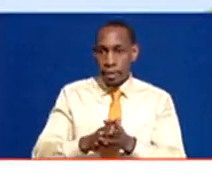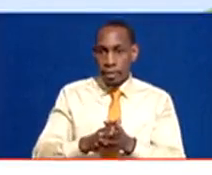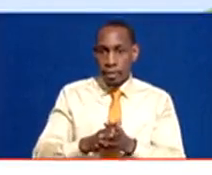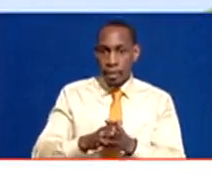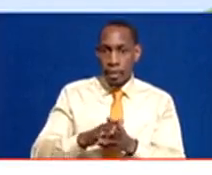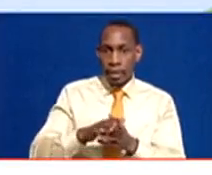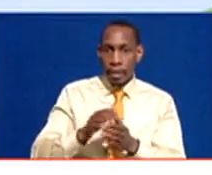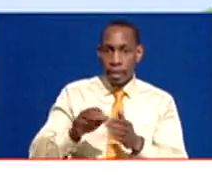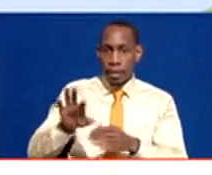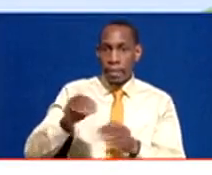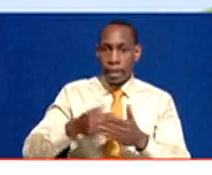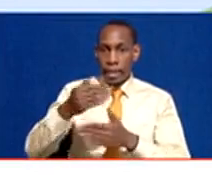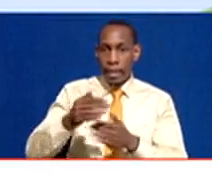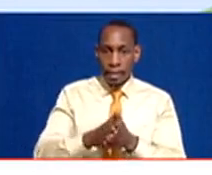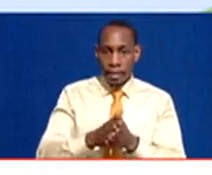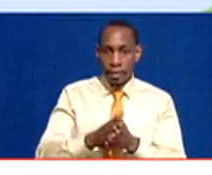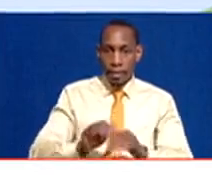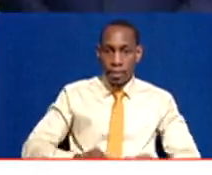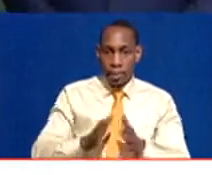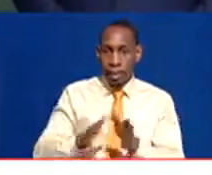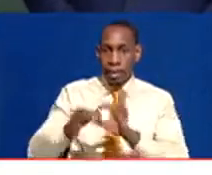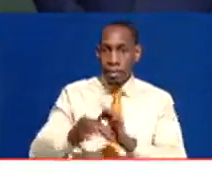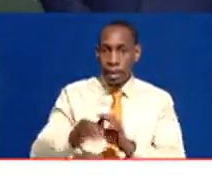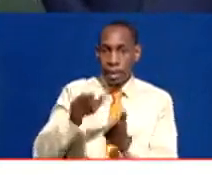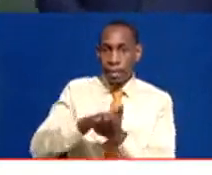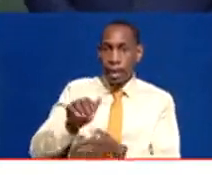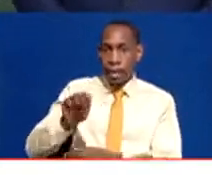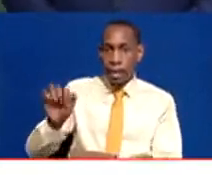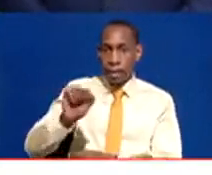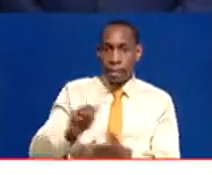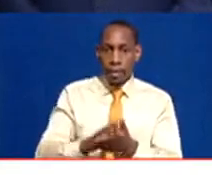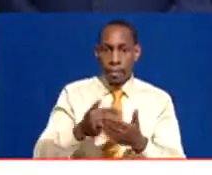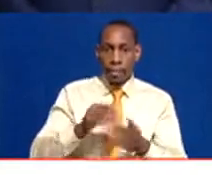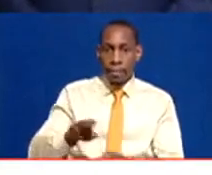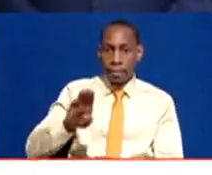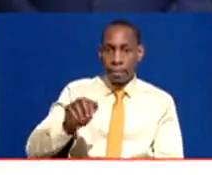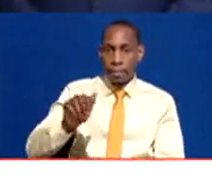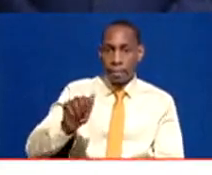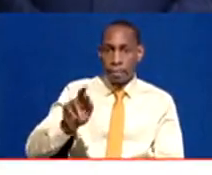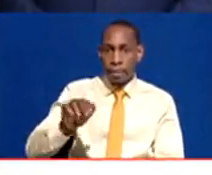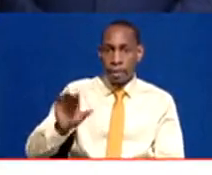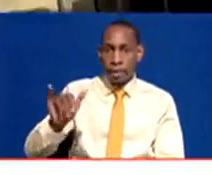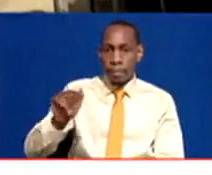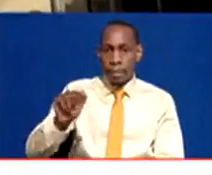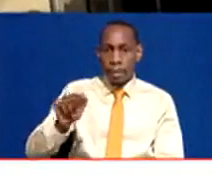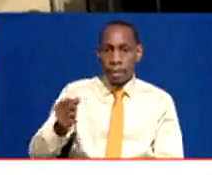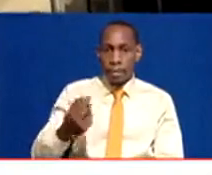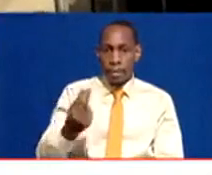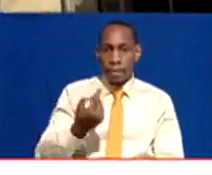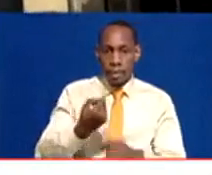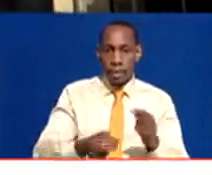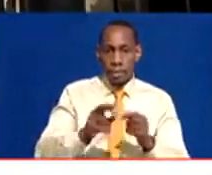a successor. Awori joined Absa Bank, which was then Barclays Bank, in February 2013